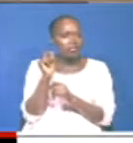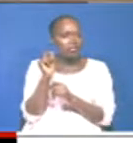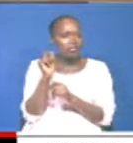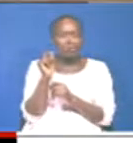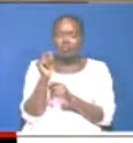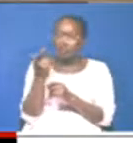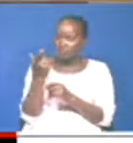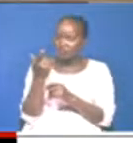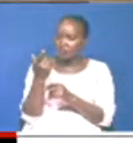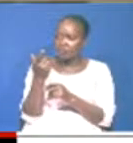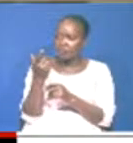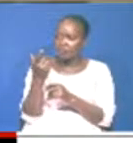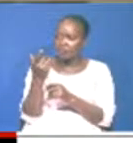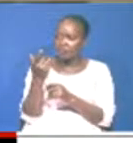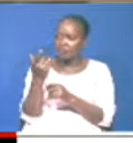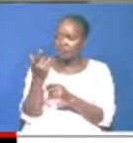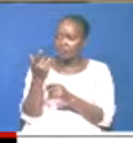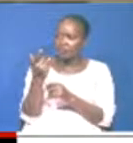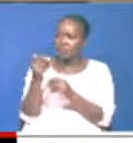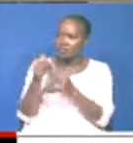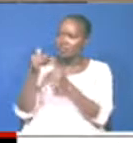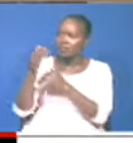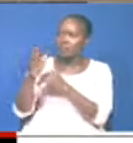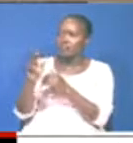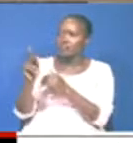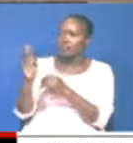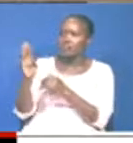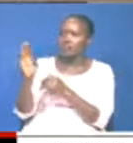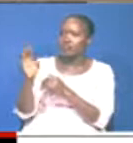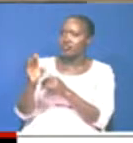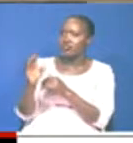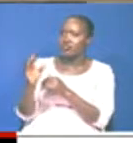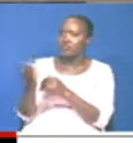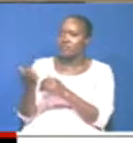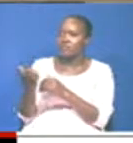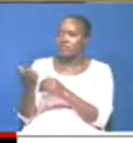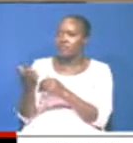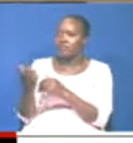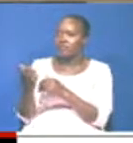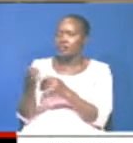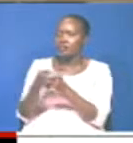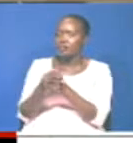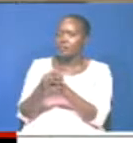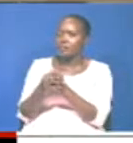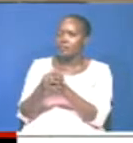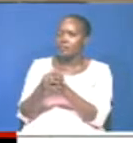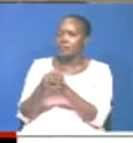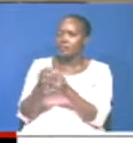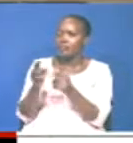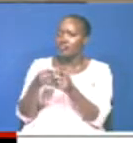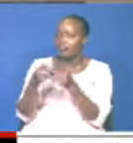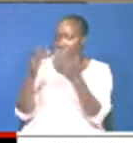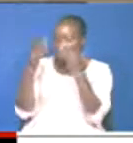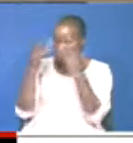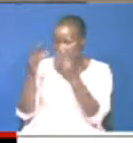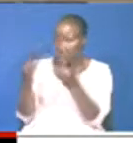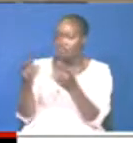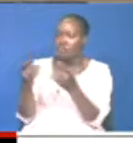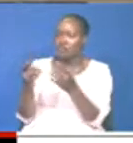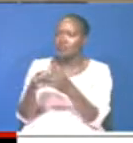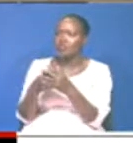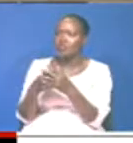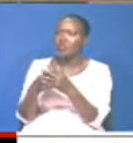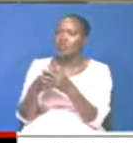out of KBC then because it was a para state in the early 90s. Mm-hmm. And then I decided I should actually start doing